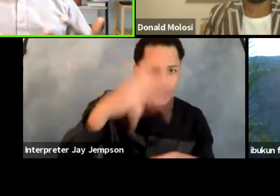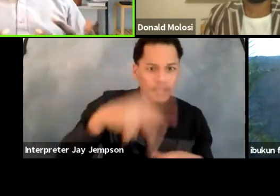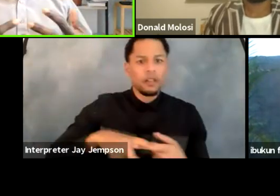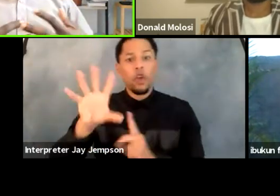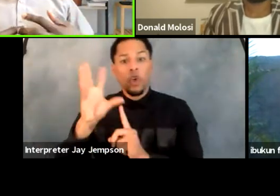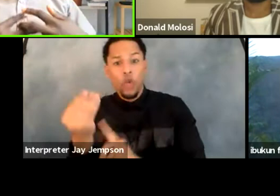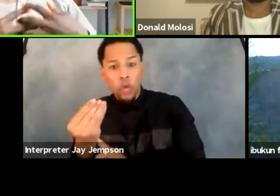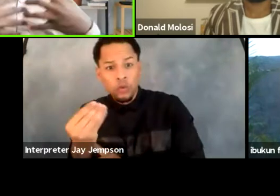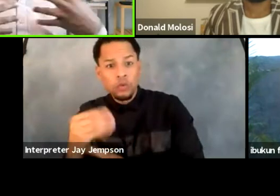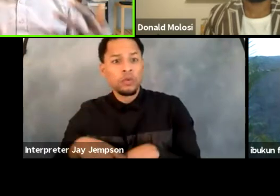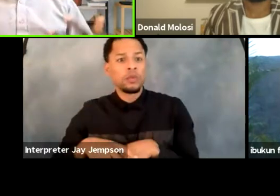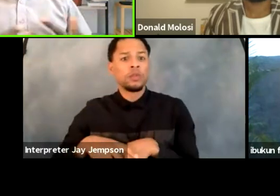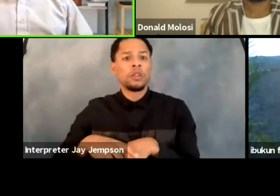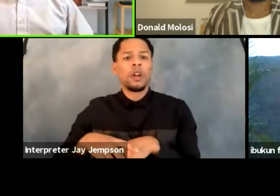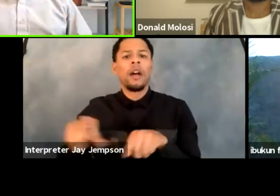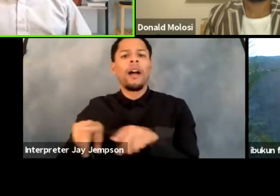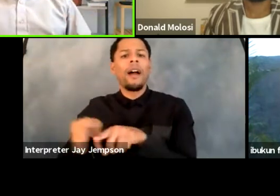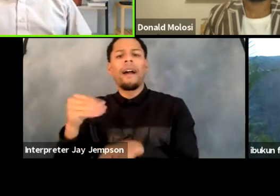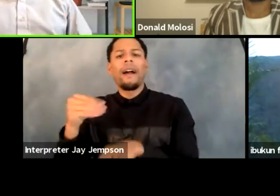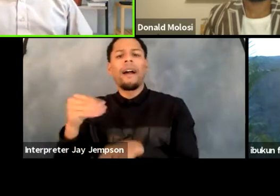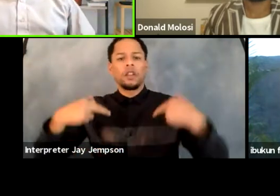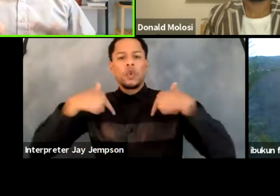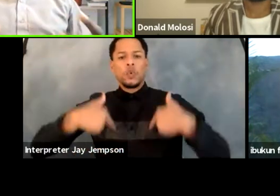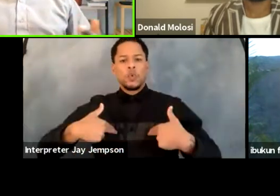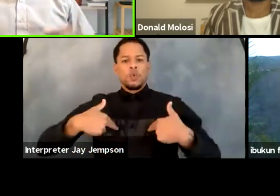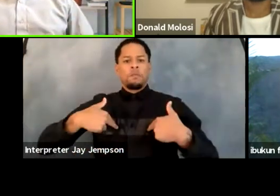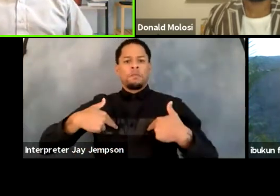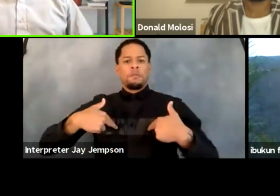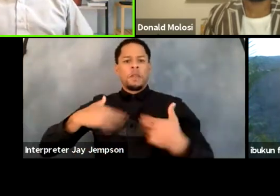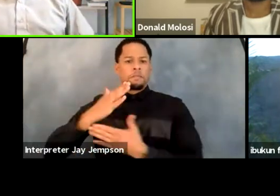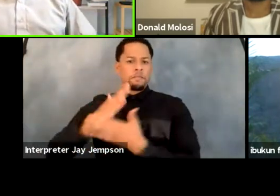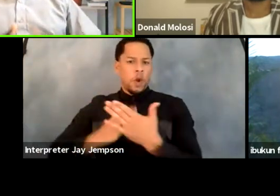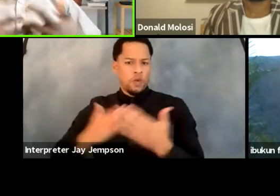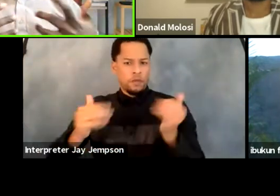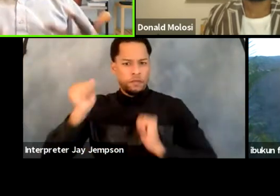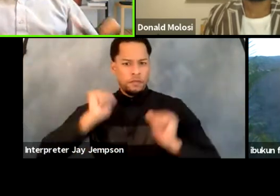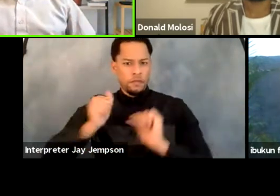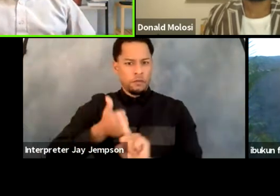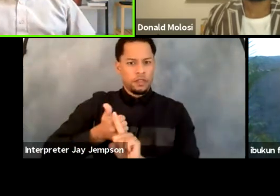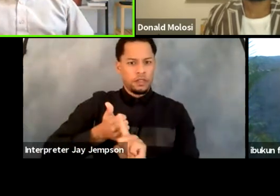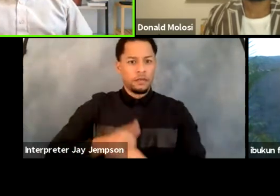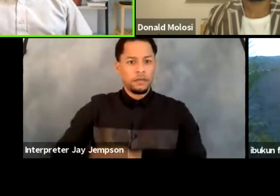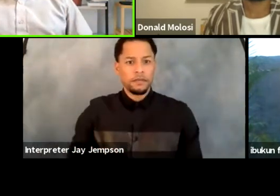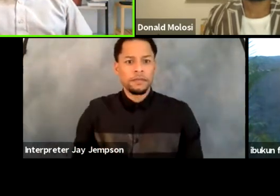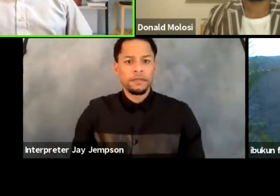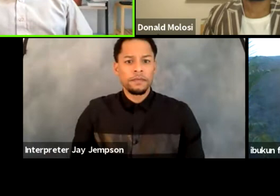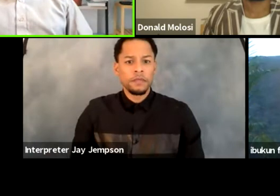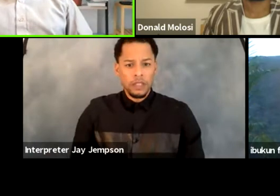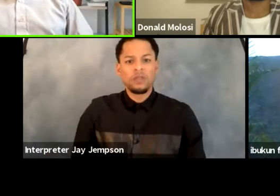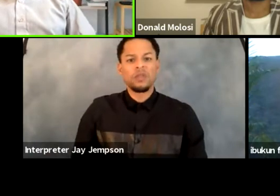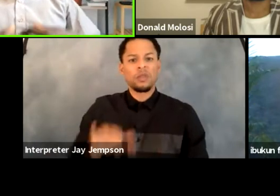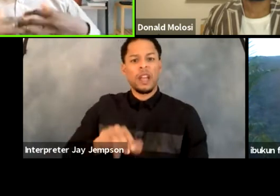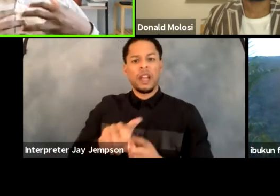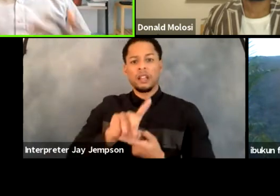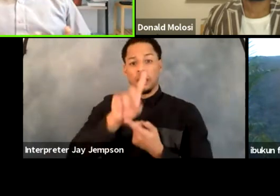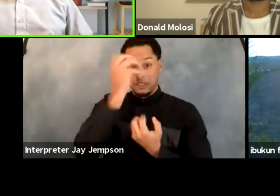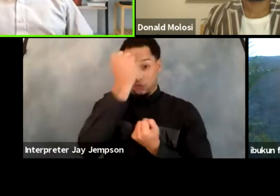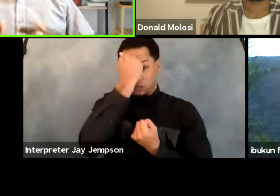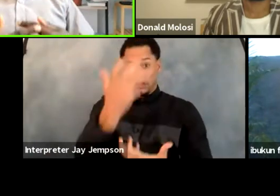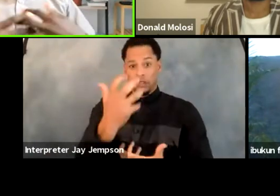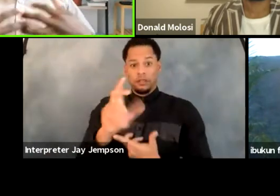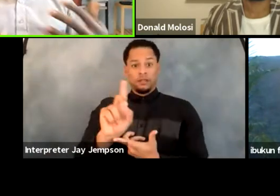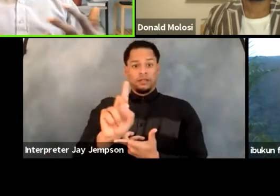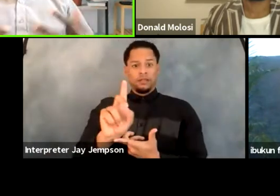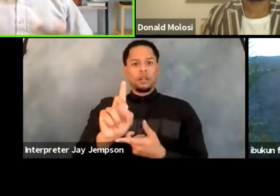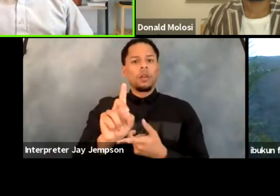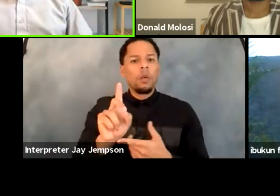humane component of performance itself. And that hopefully the idea of decolonizing dramaturgy can give us platform